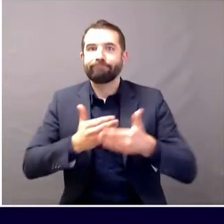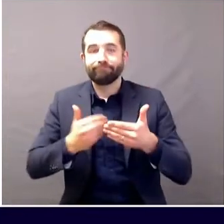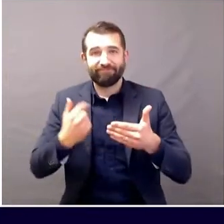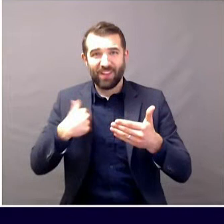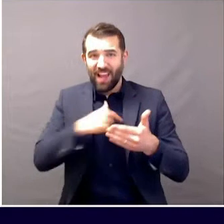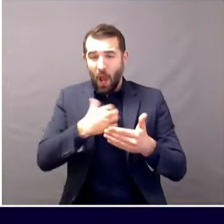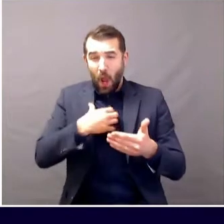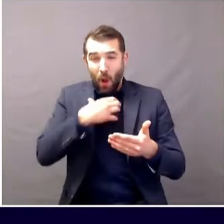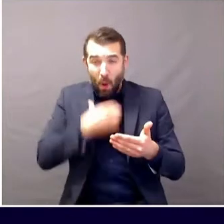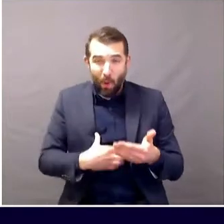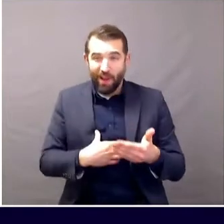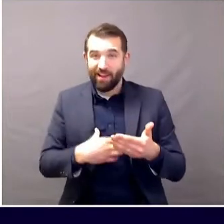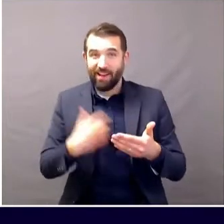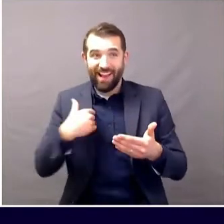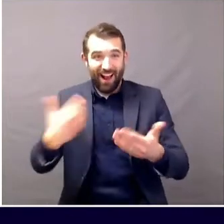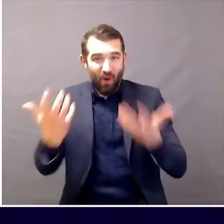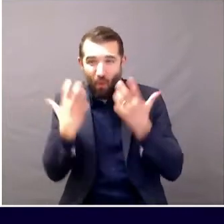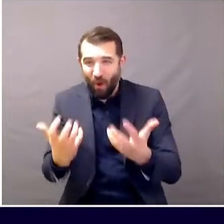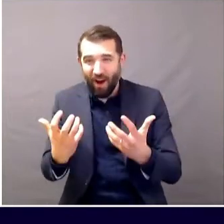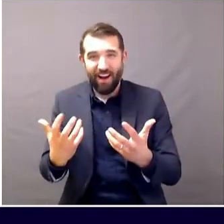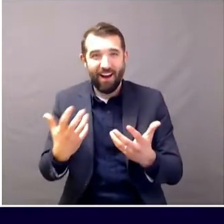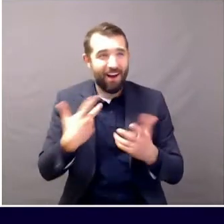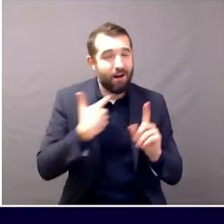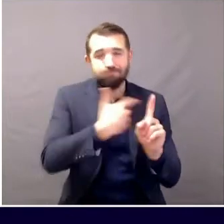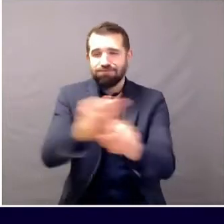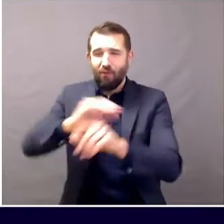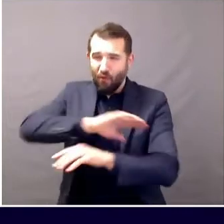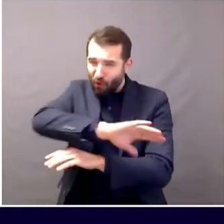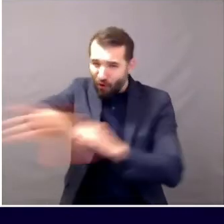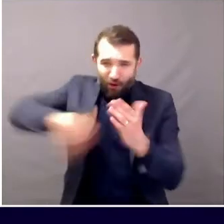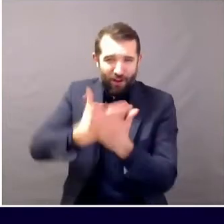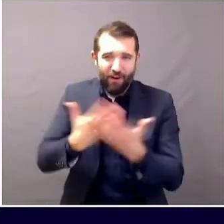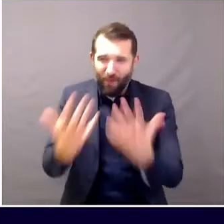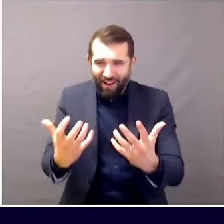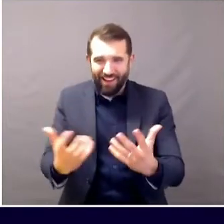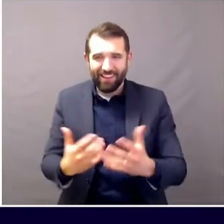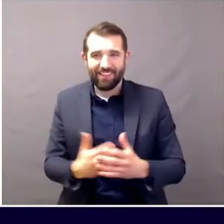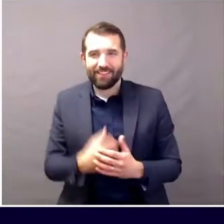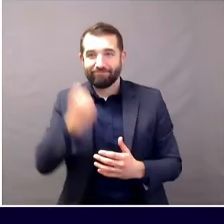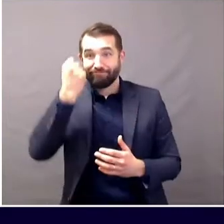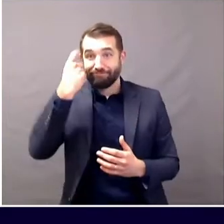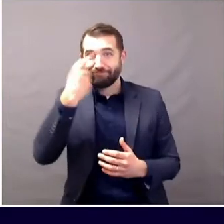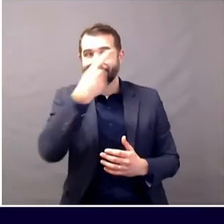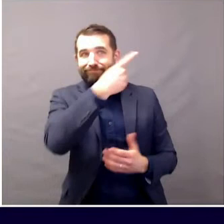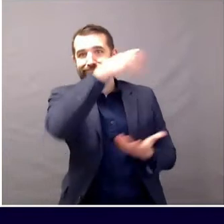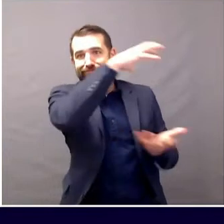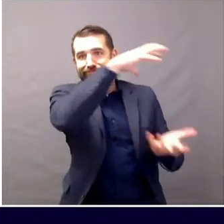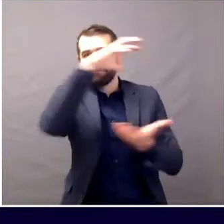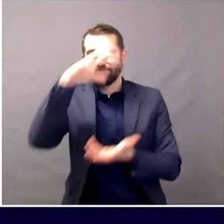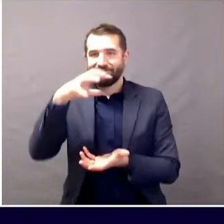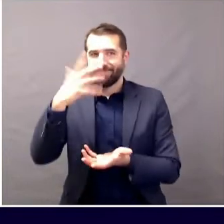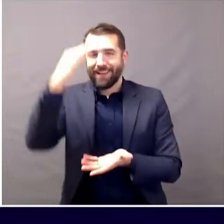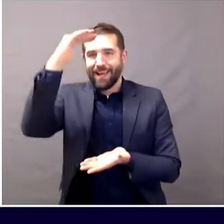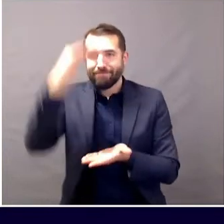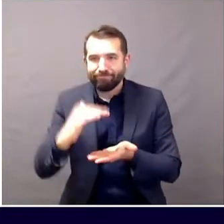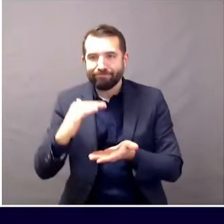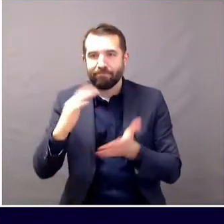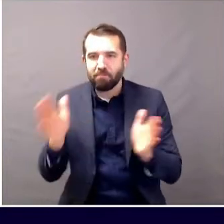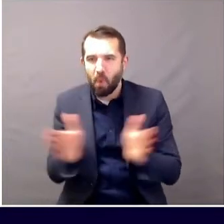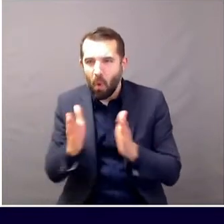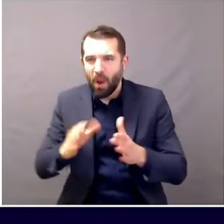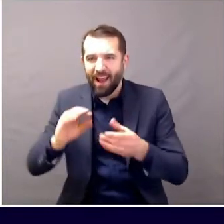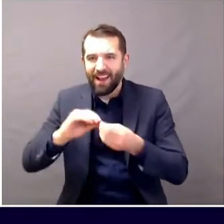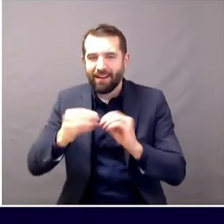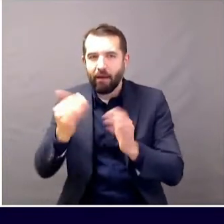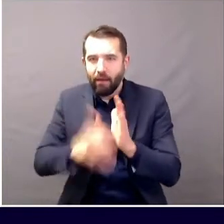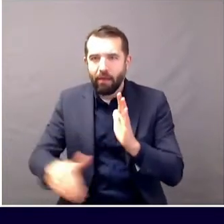But given the supply considerations that we have, as well as the difficult and challenging logistics that we are facing, my view